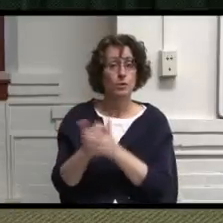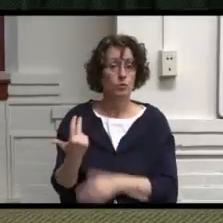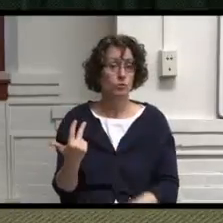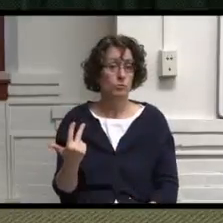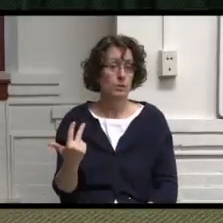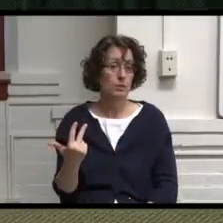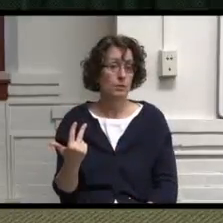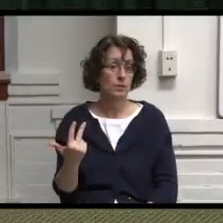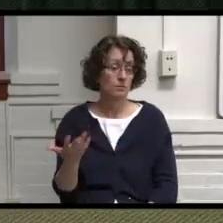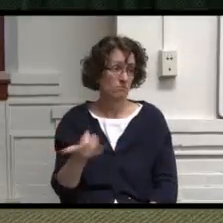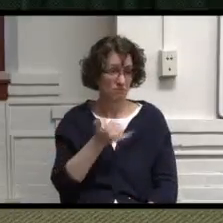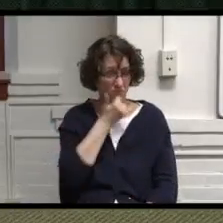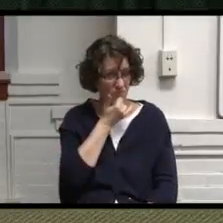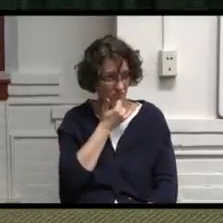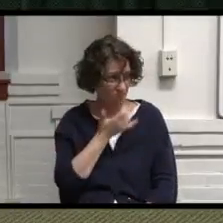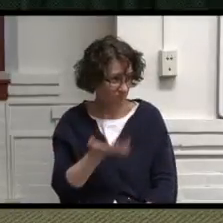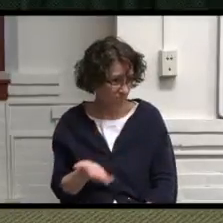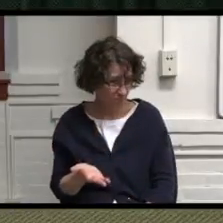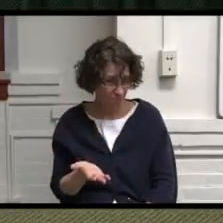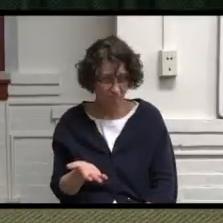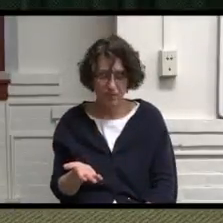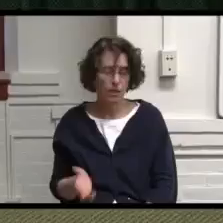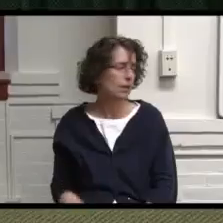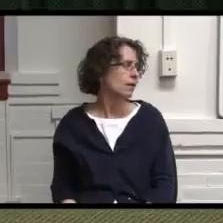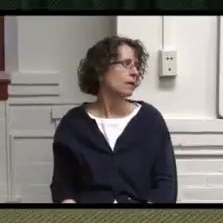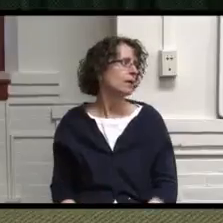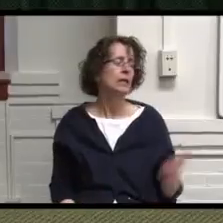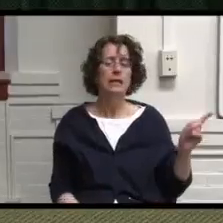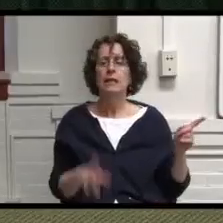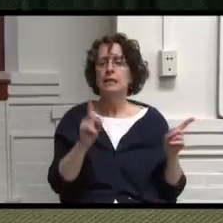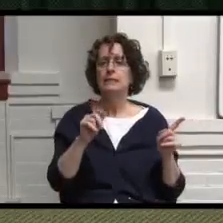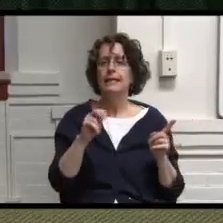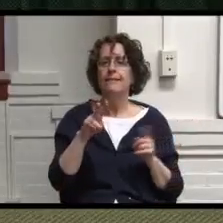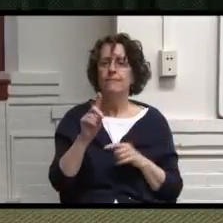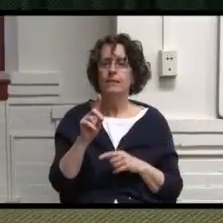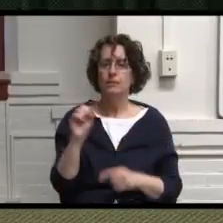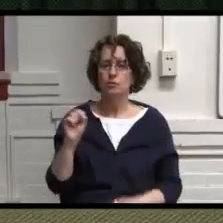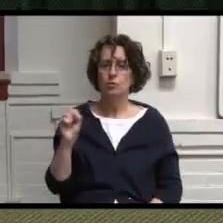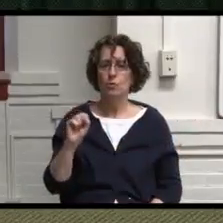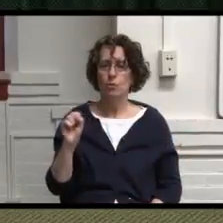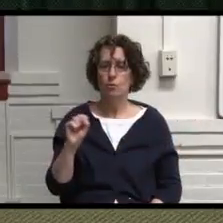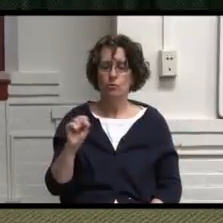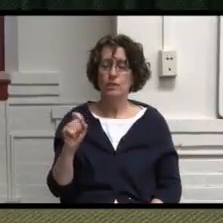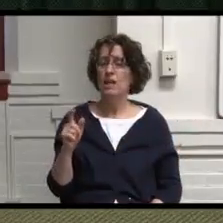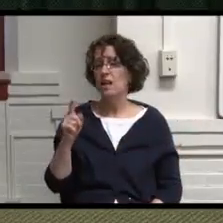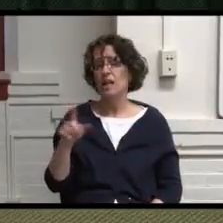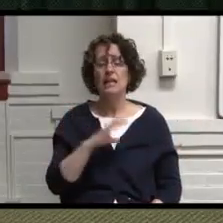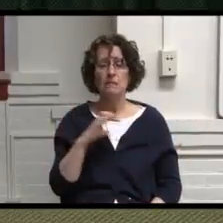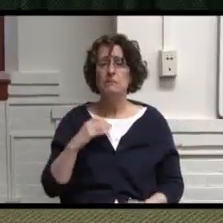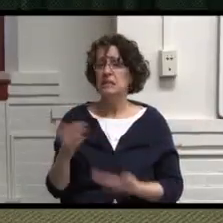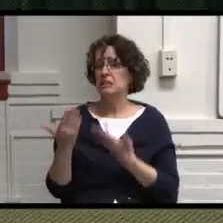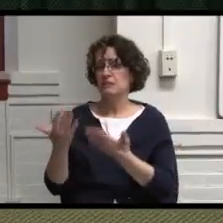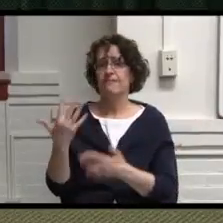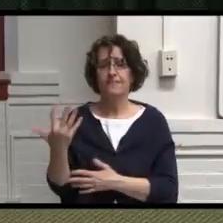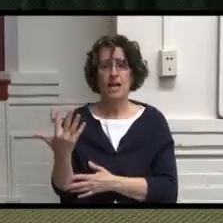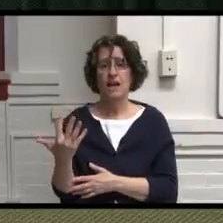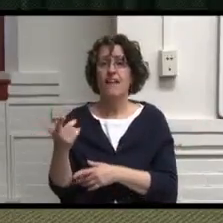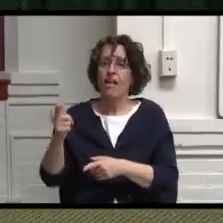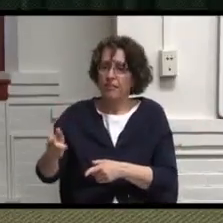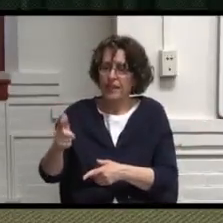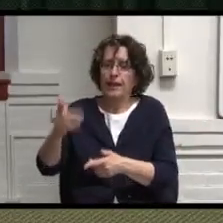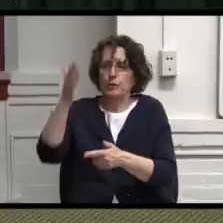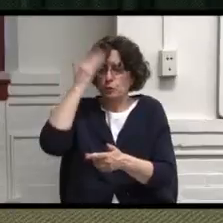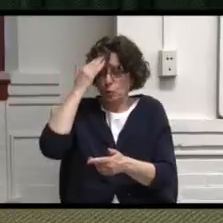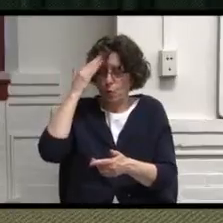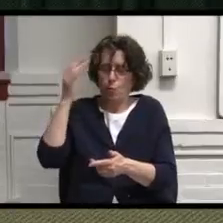I don't know, maybe I'm thinking No, of it I- logically, but, Well, I'm just thinking, that they made this recommendation and they're pretty familiar with what it takes. And if it turns out in